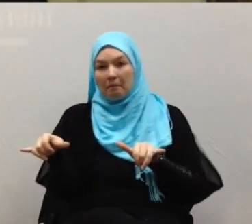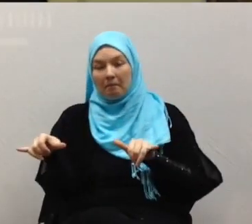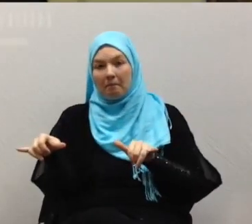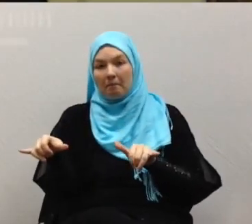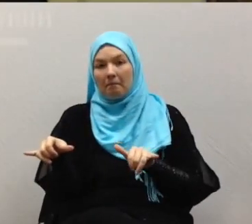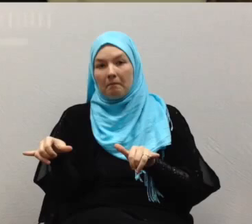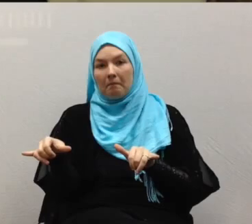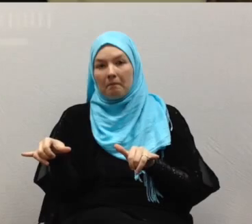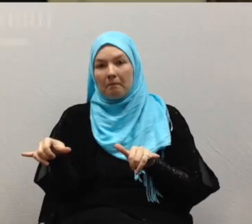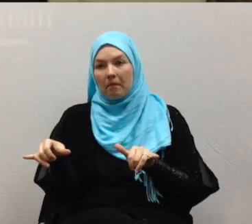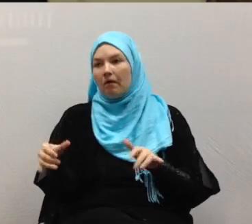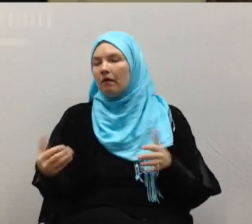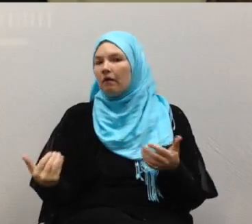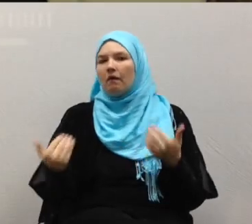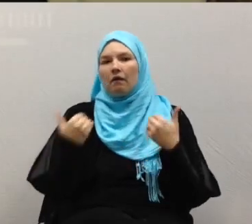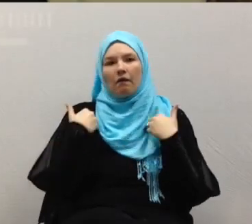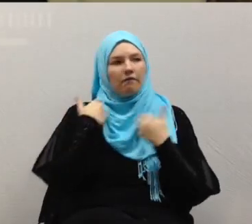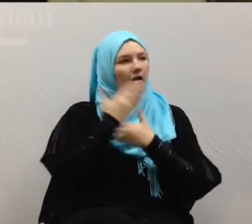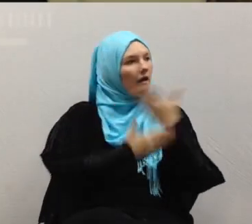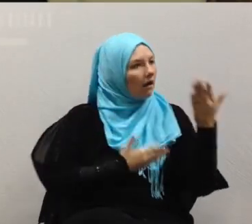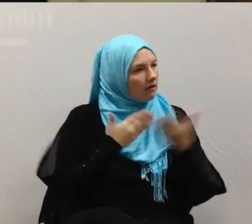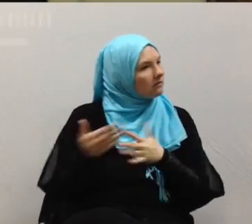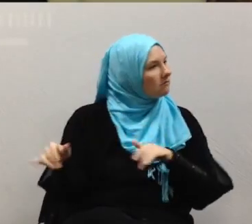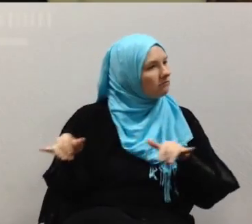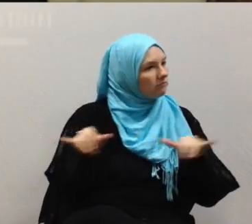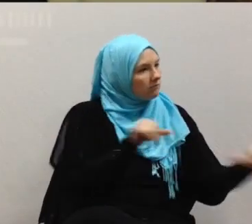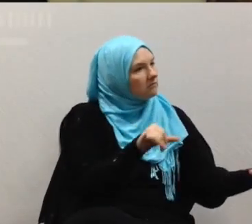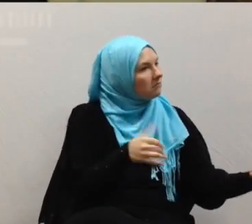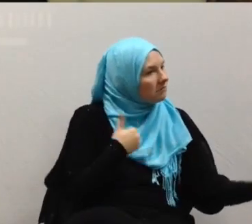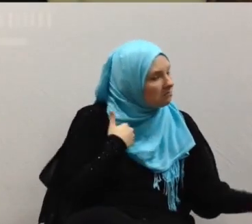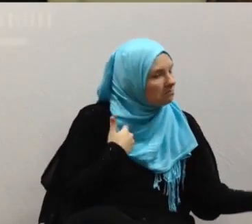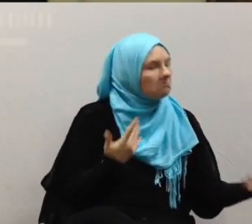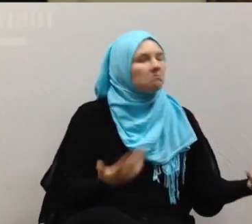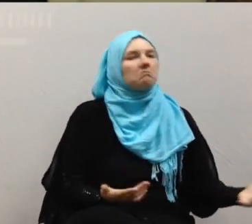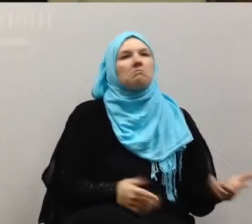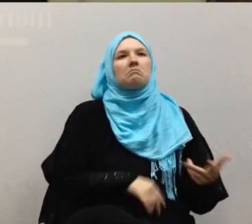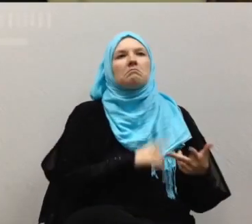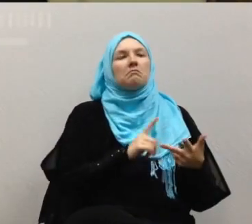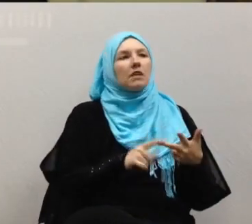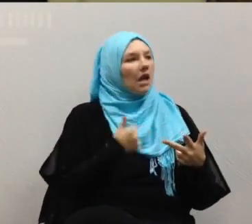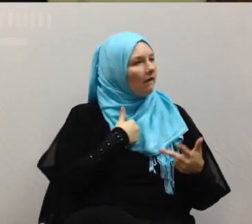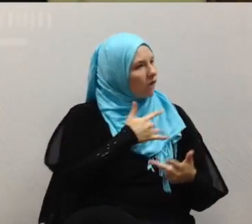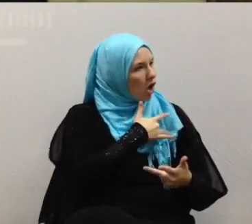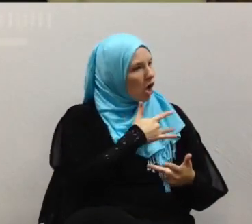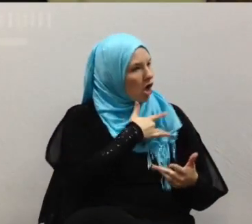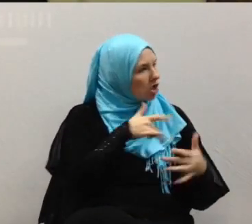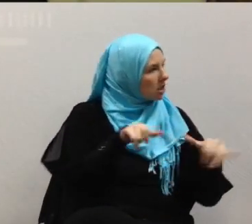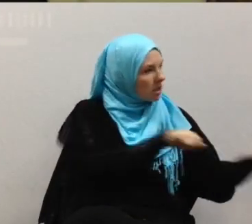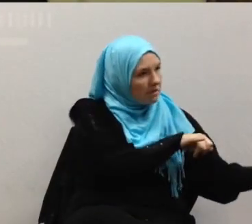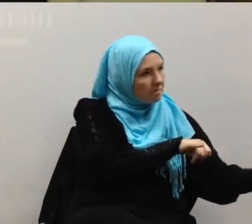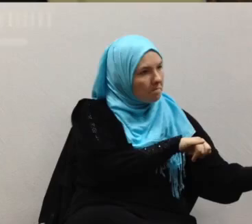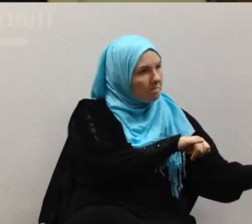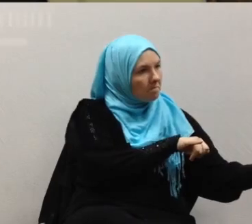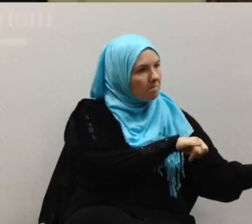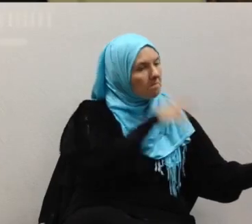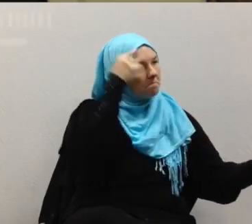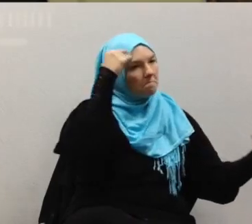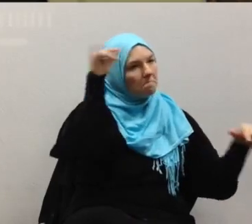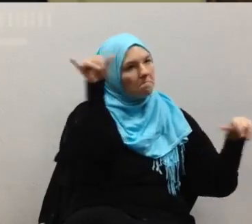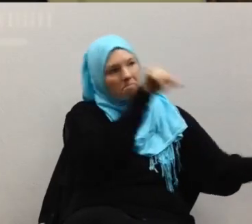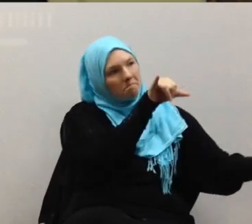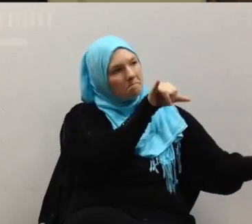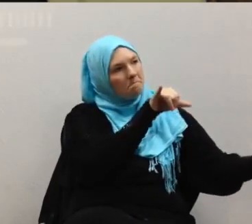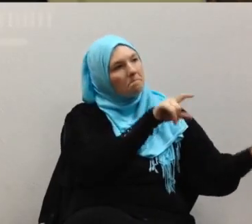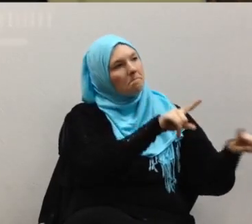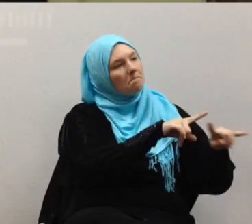have ears. We all more or less have eyes. We all more or less have hearts to think and ponder. But we do